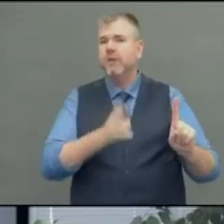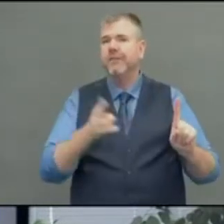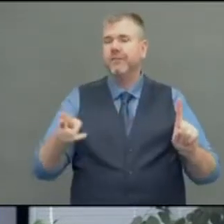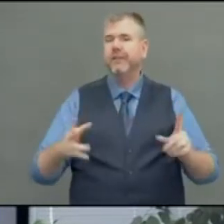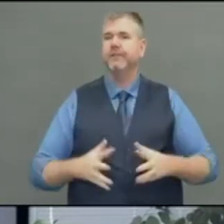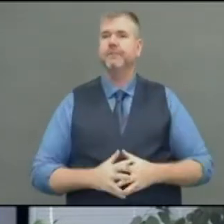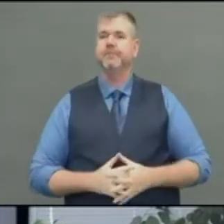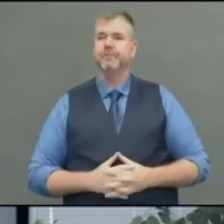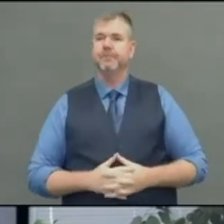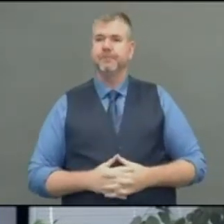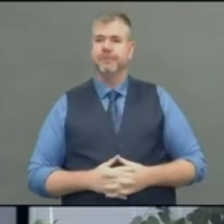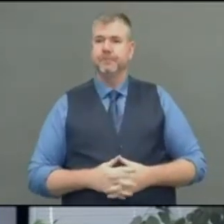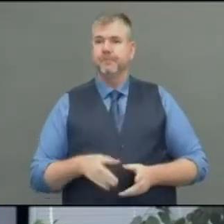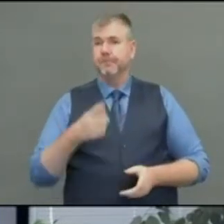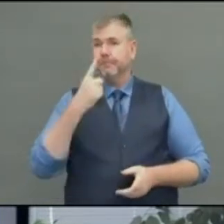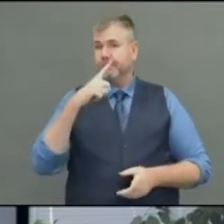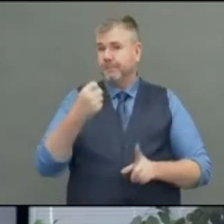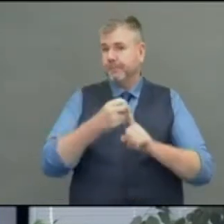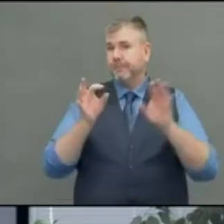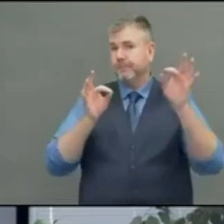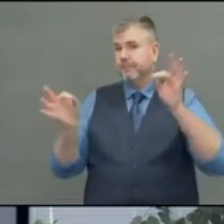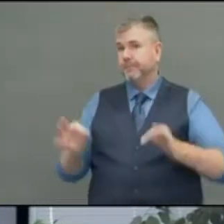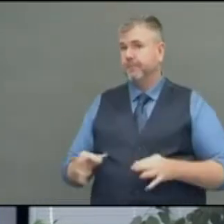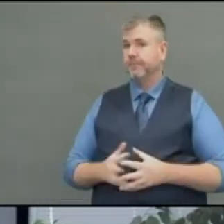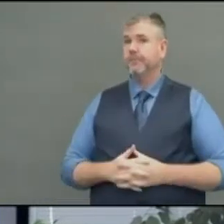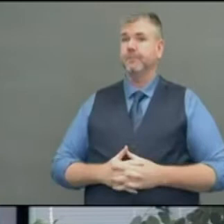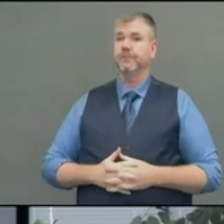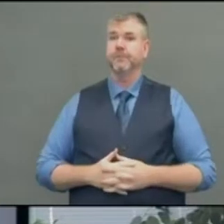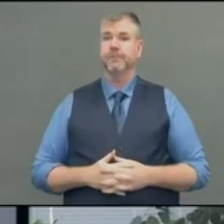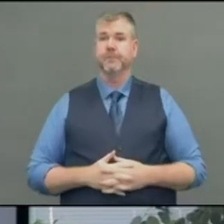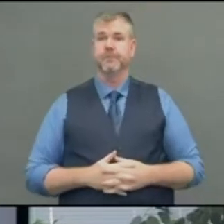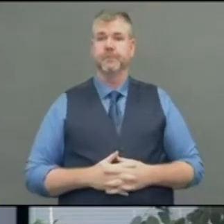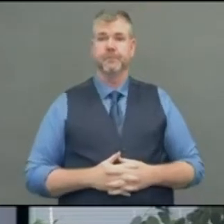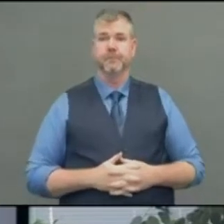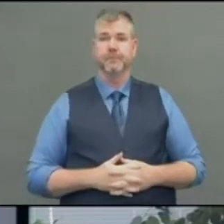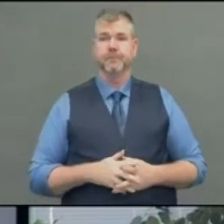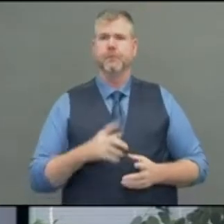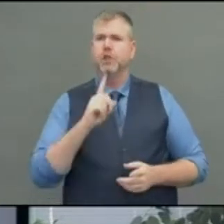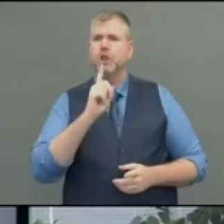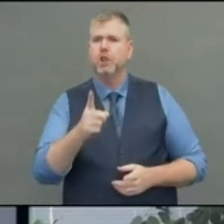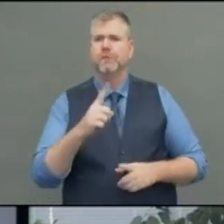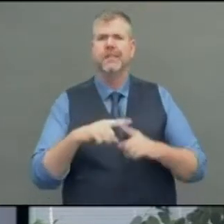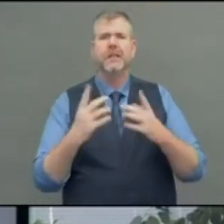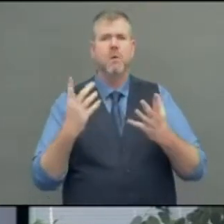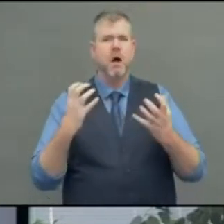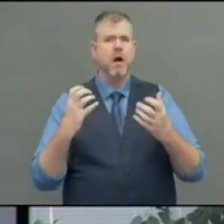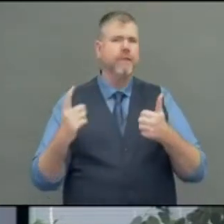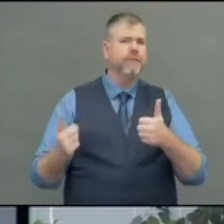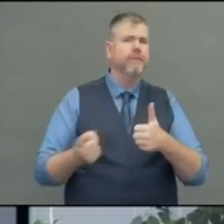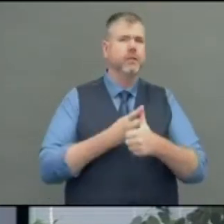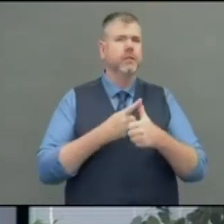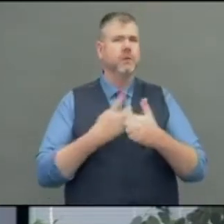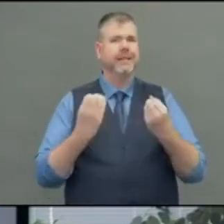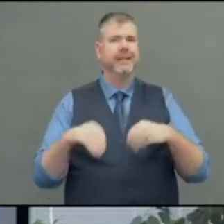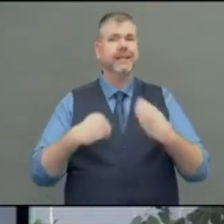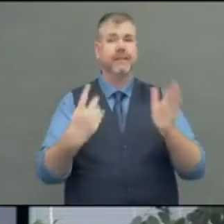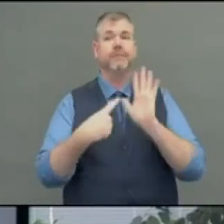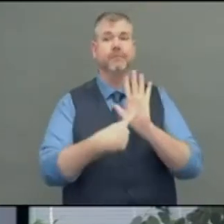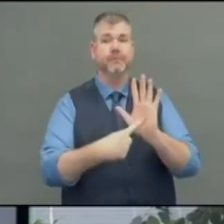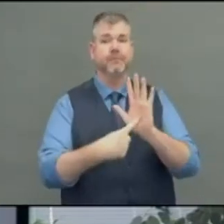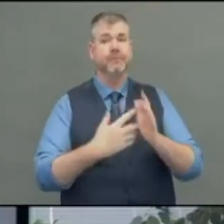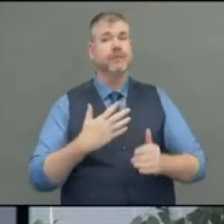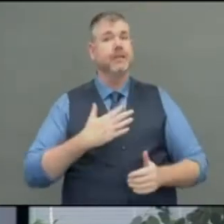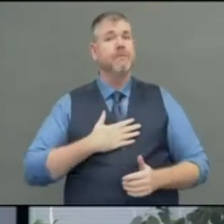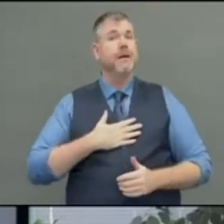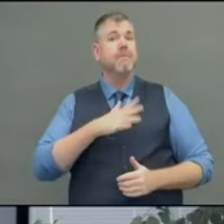work? Sure. And let me just start off by giving you an example. My mom lives in the same